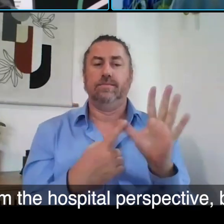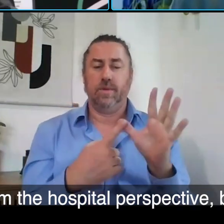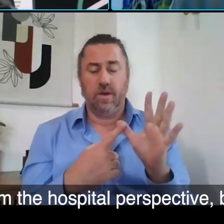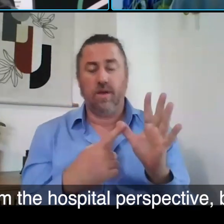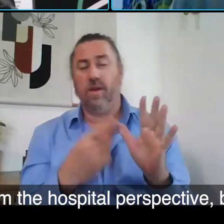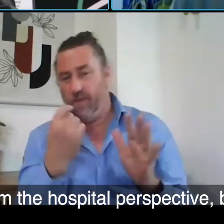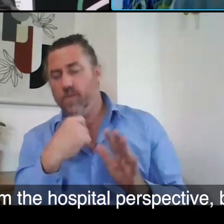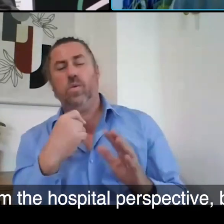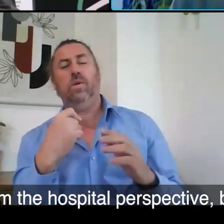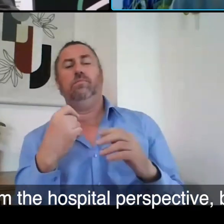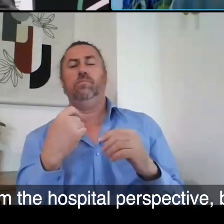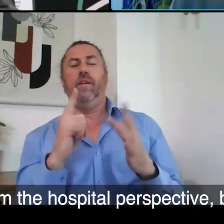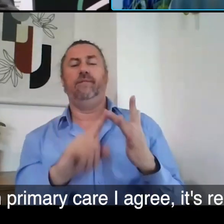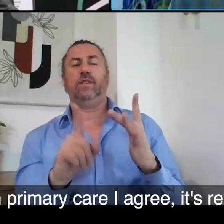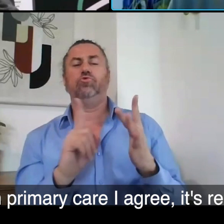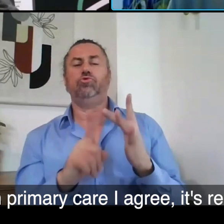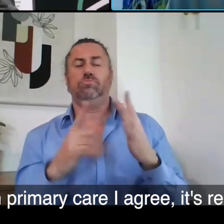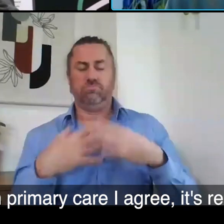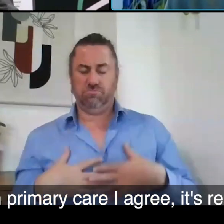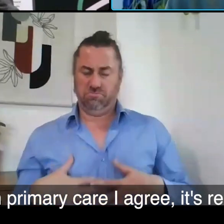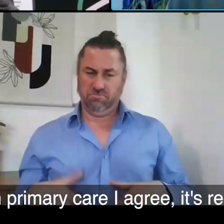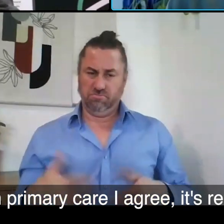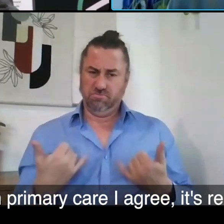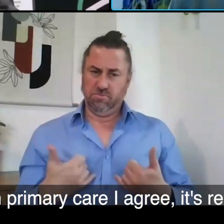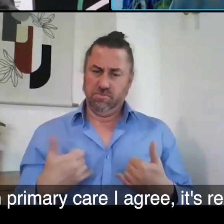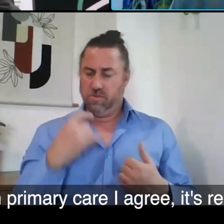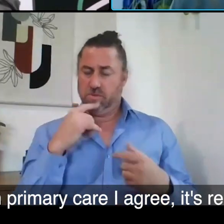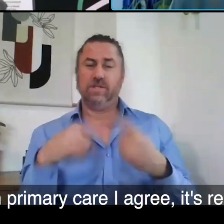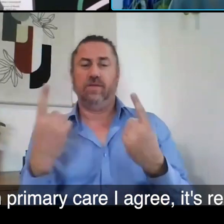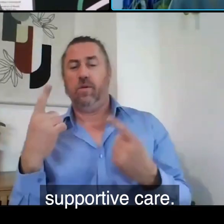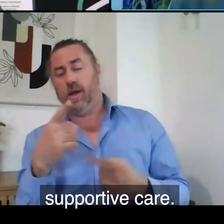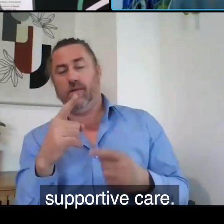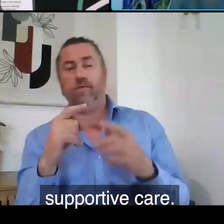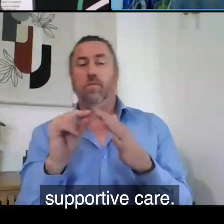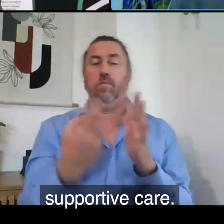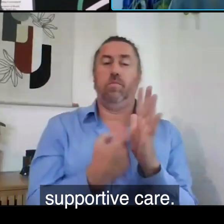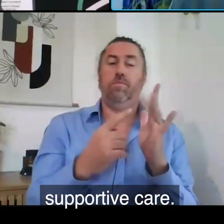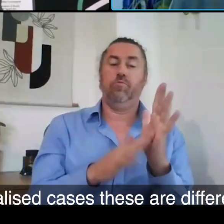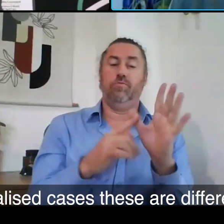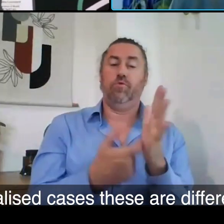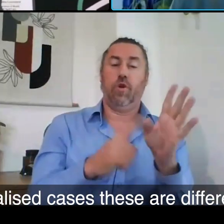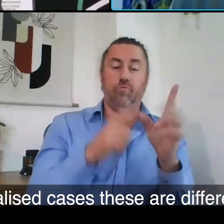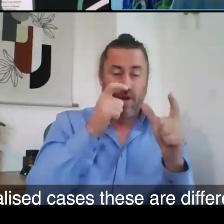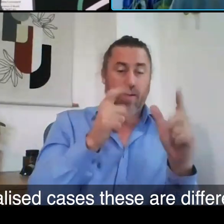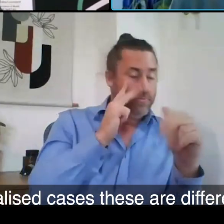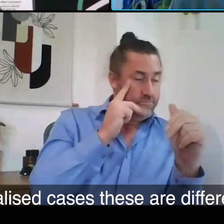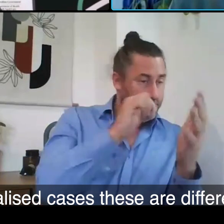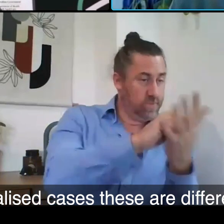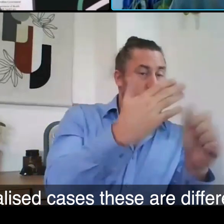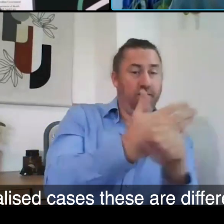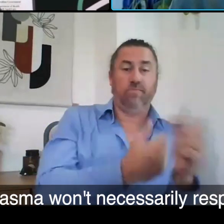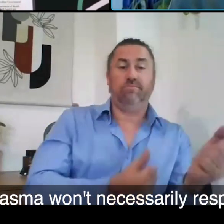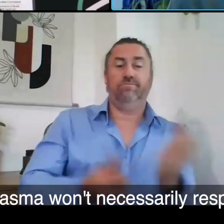from the hospital perspective. But again, I think in primary care, I agree, it's really that supportive care. For the hospitalised cases, these are